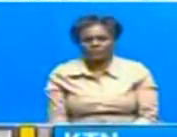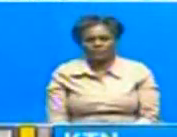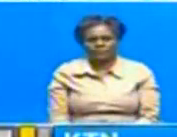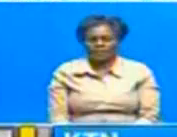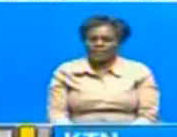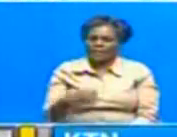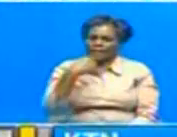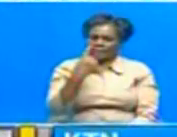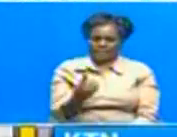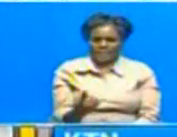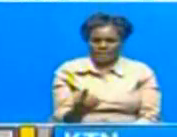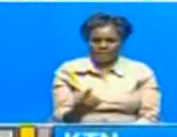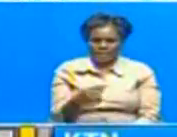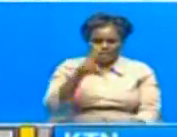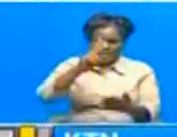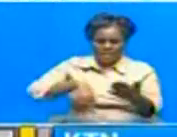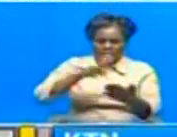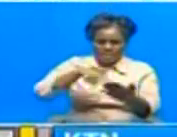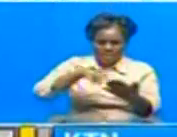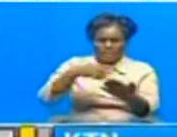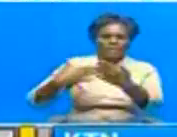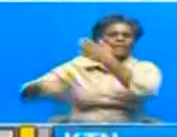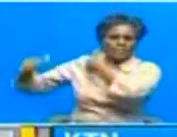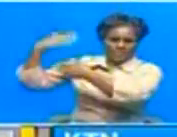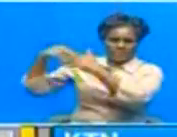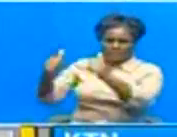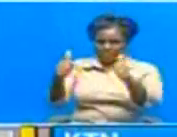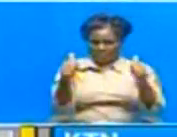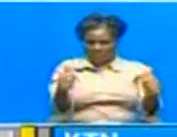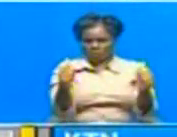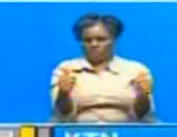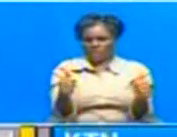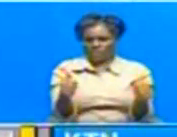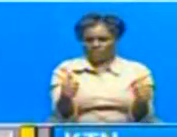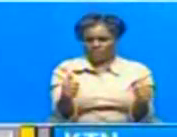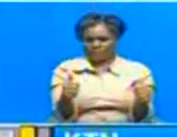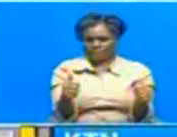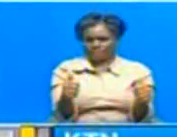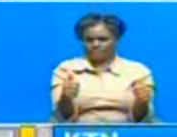I tell those people to read history properly. In